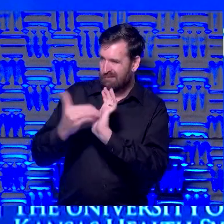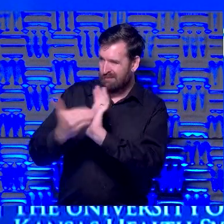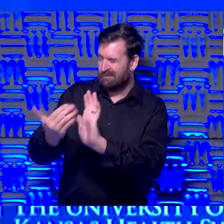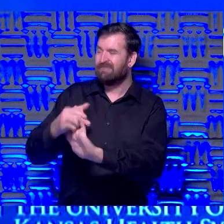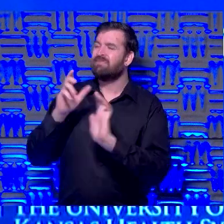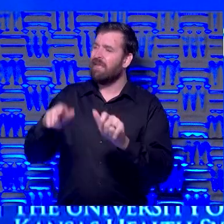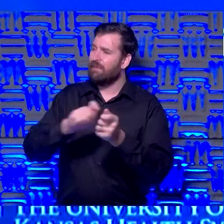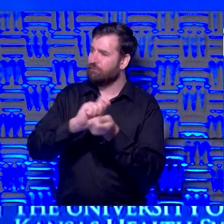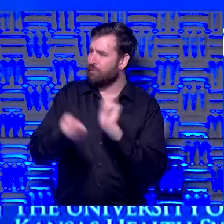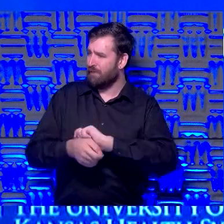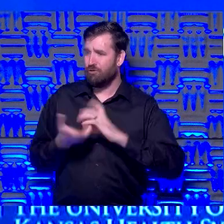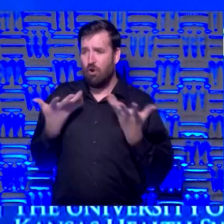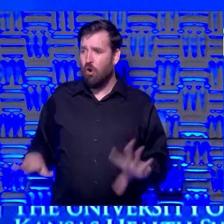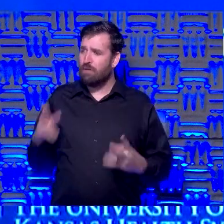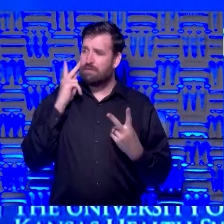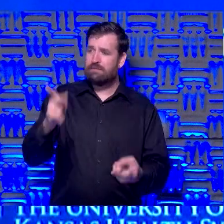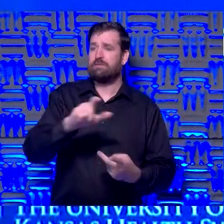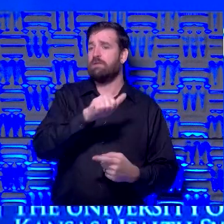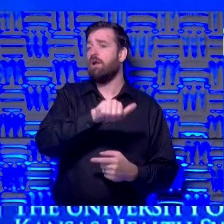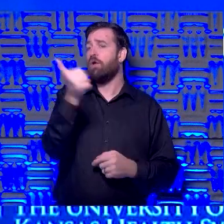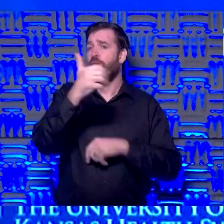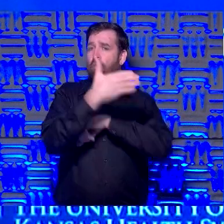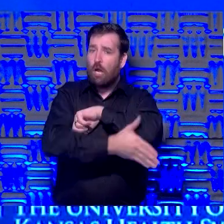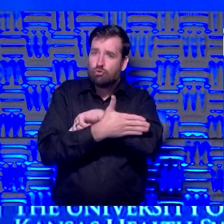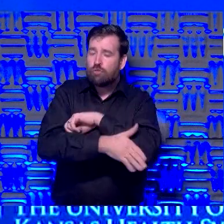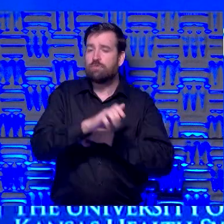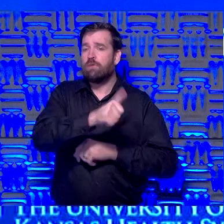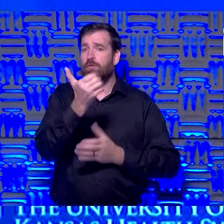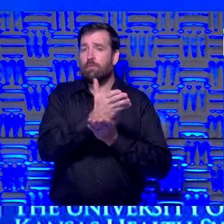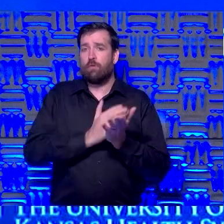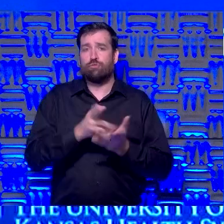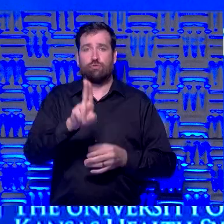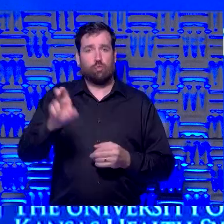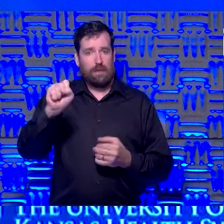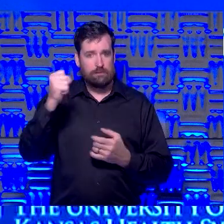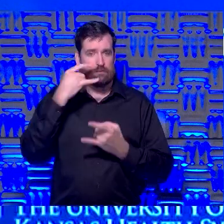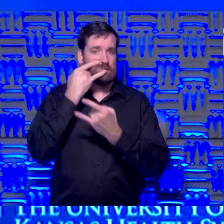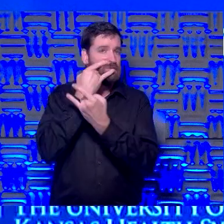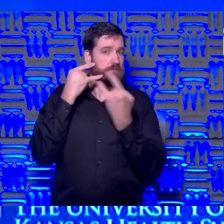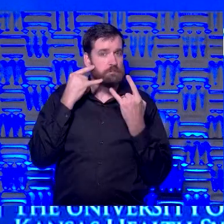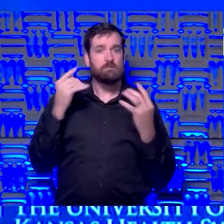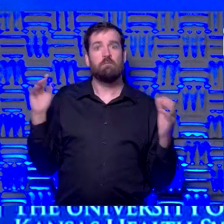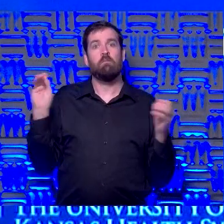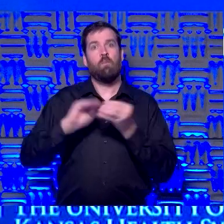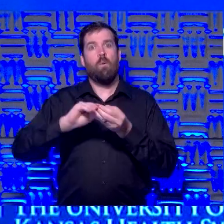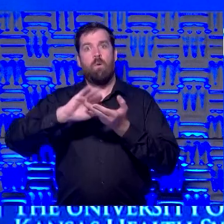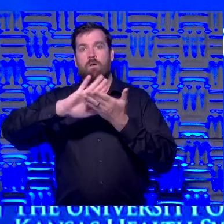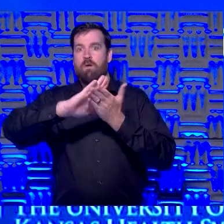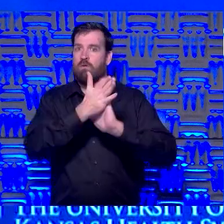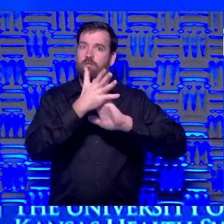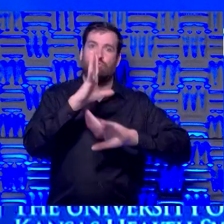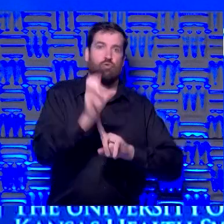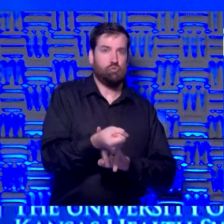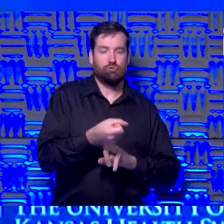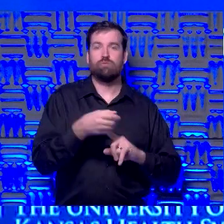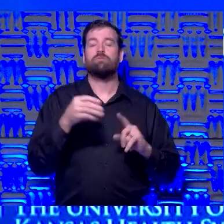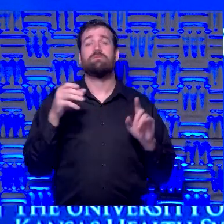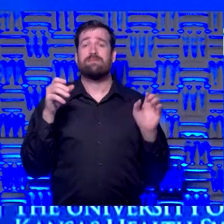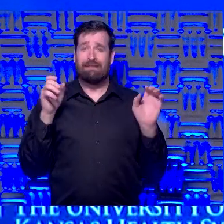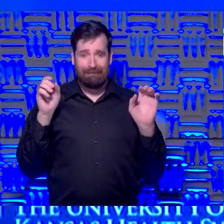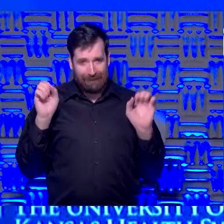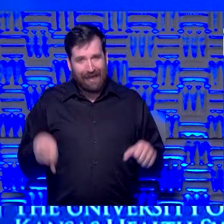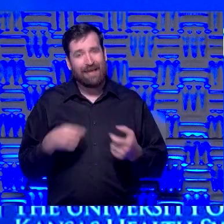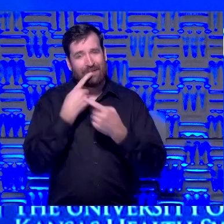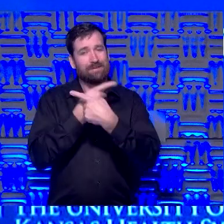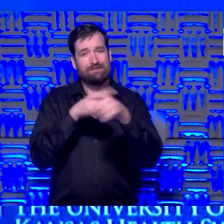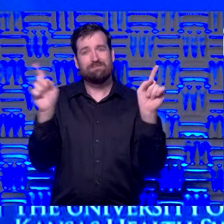because we've seen it change already in other countries. We've seen it change in other parts of the United States where mask wearing has been more of the culture. So we can get there. But like I